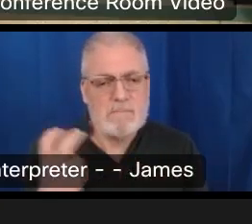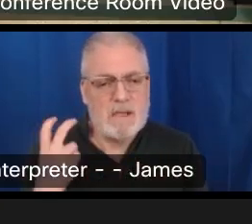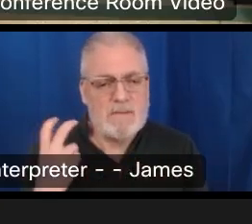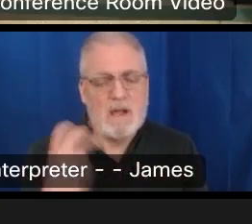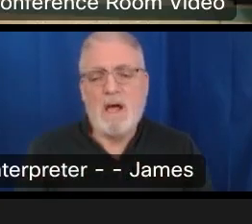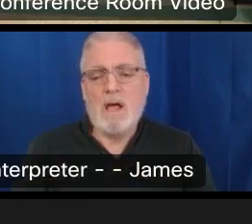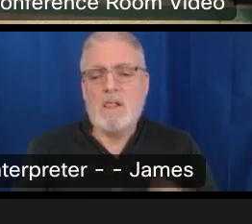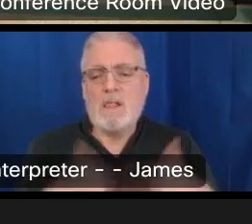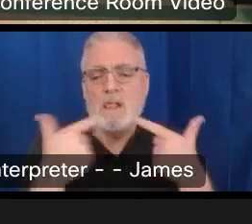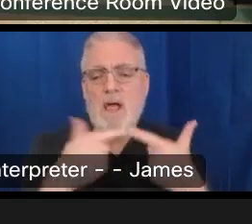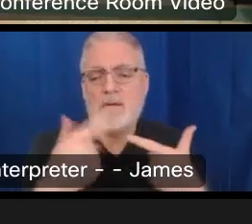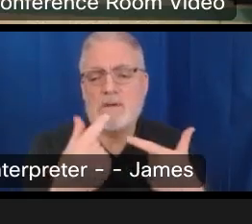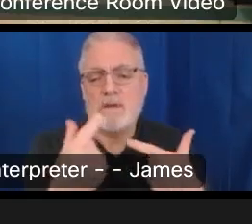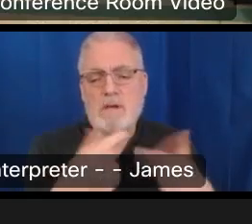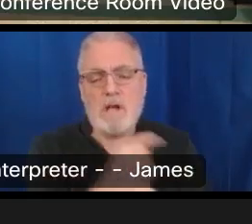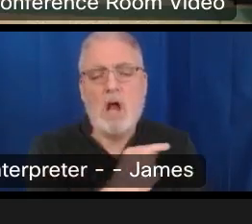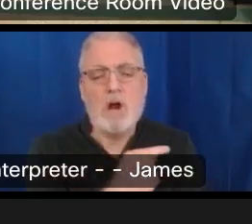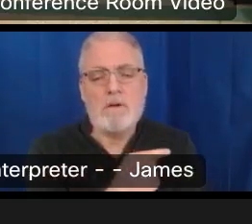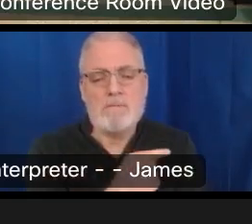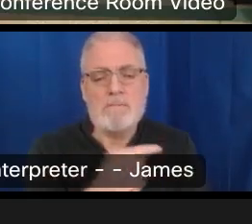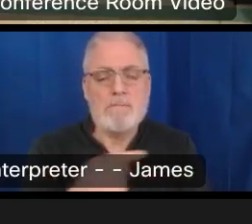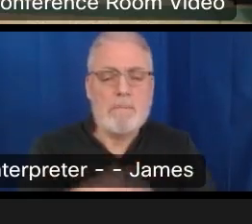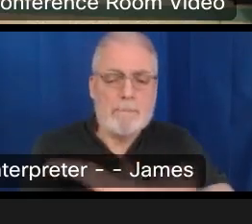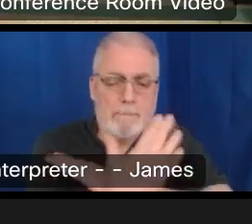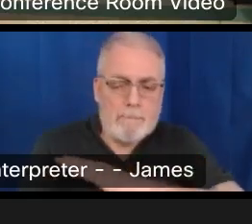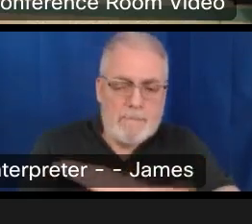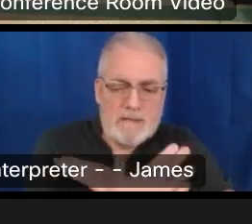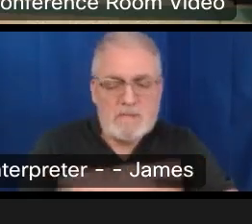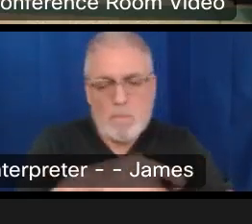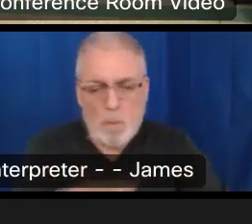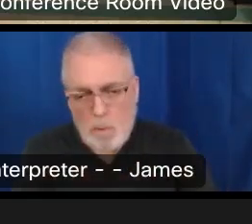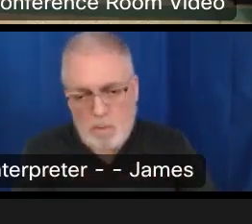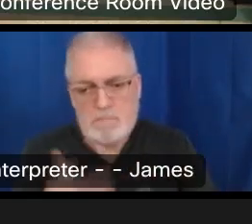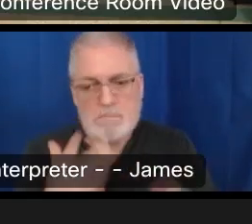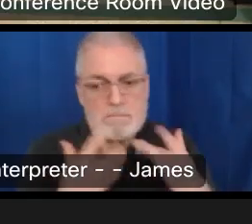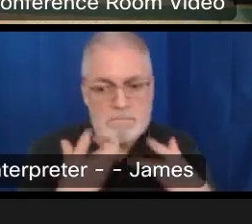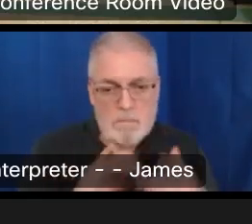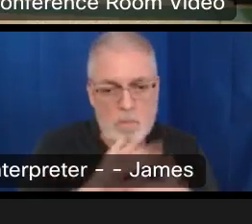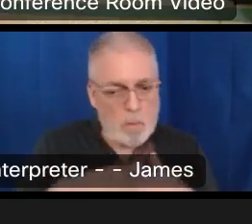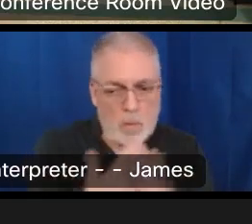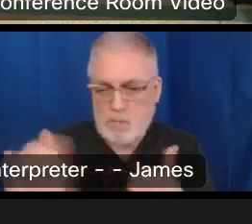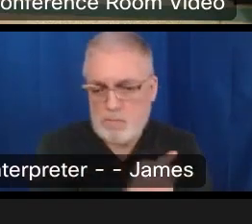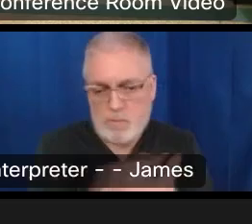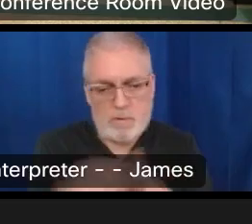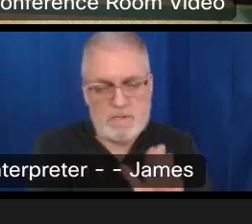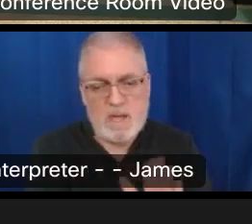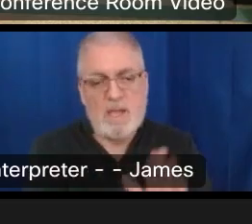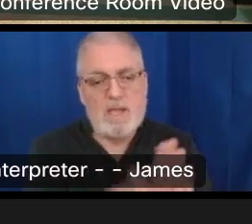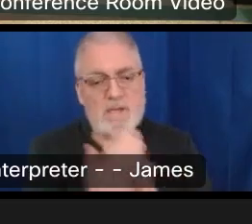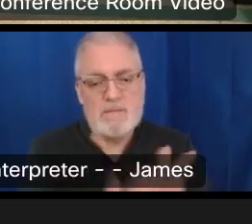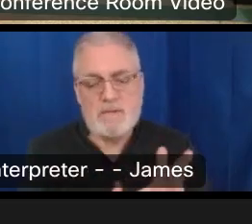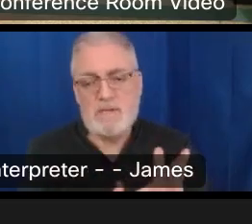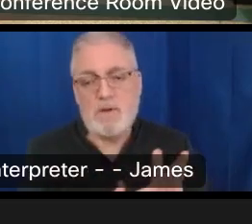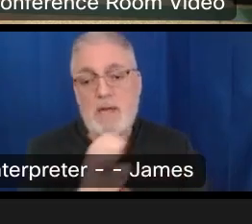of these roles are great. Like speaking as an autistic EMT,